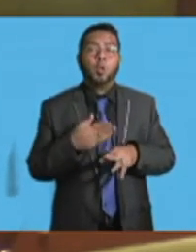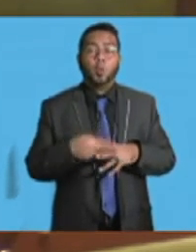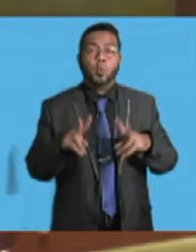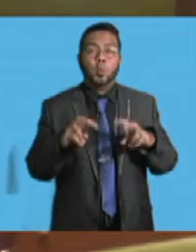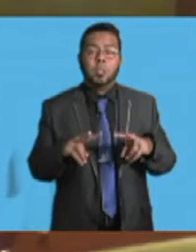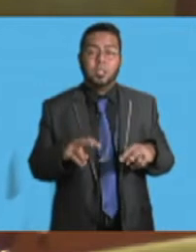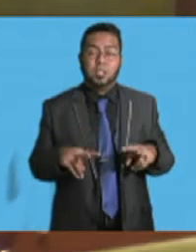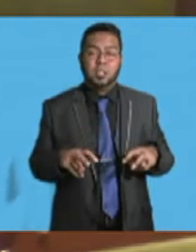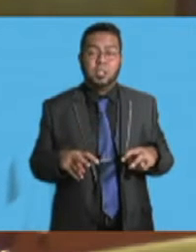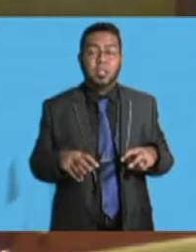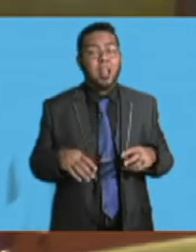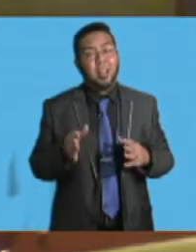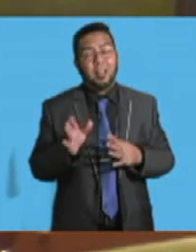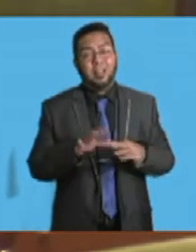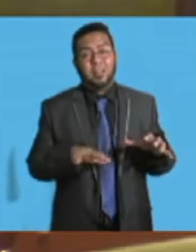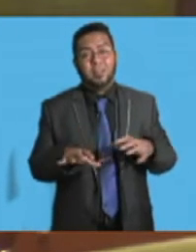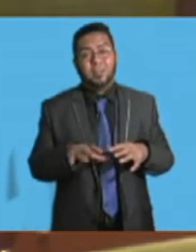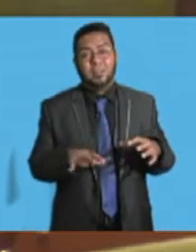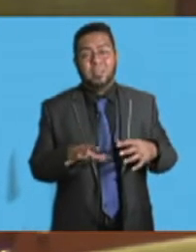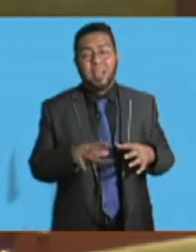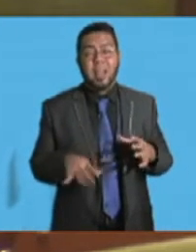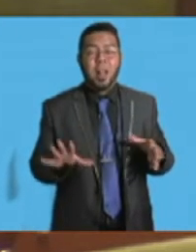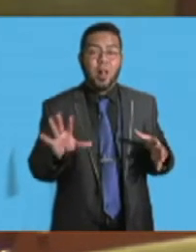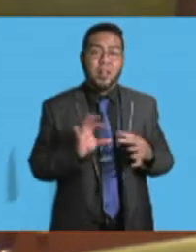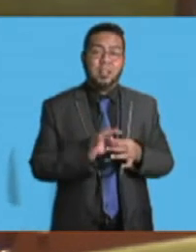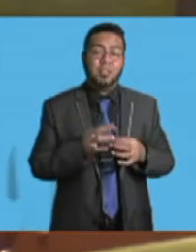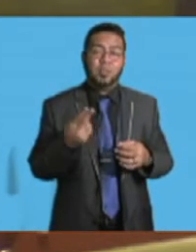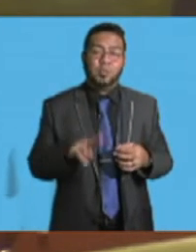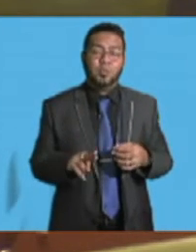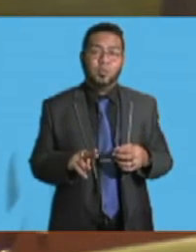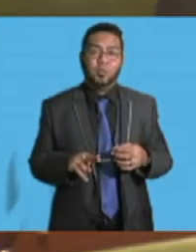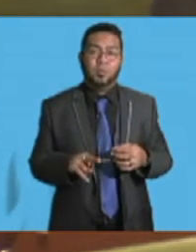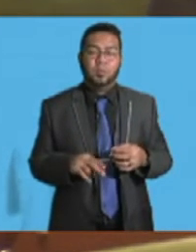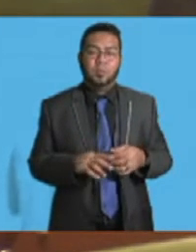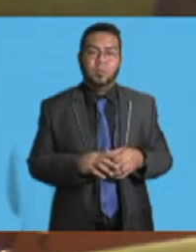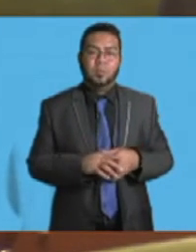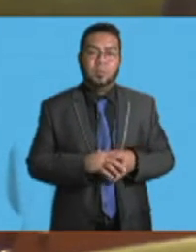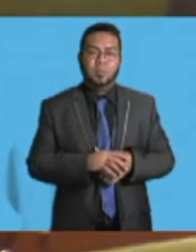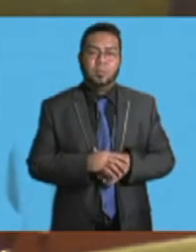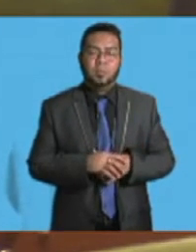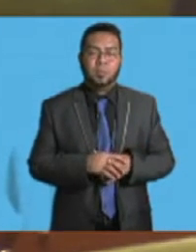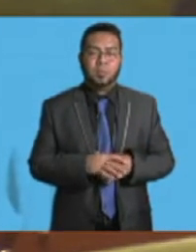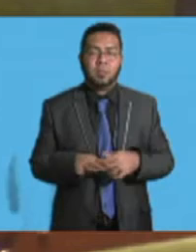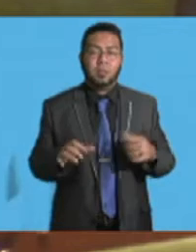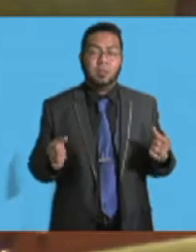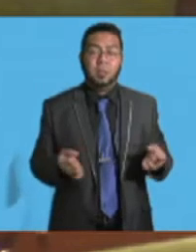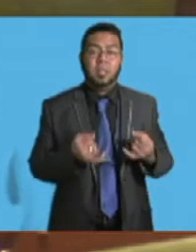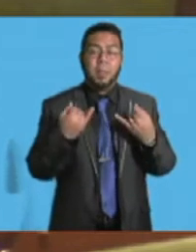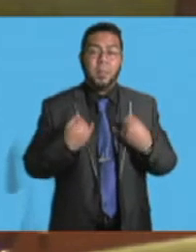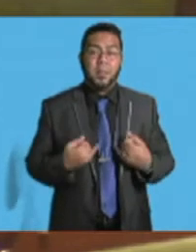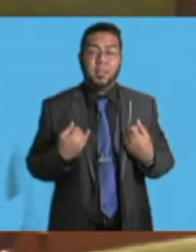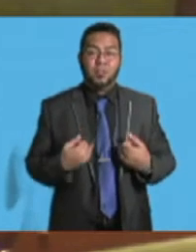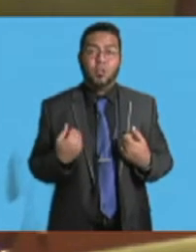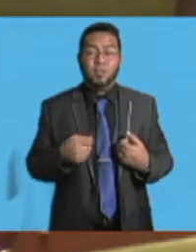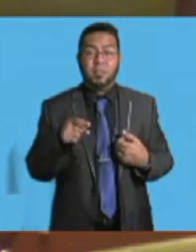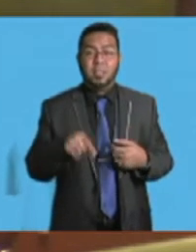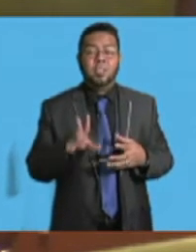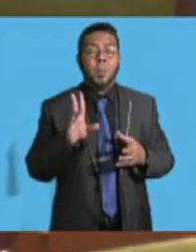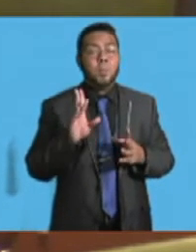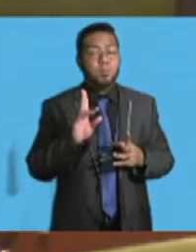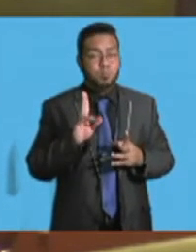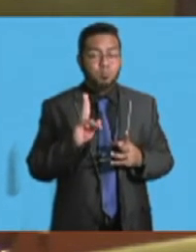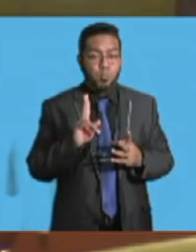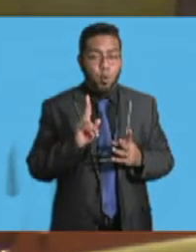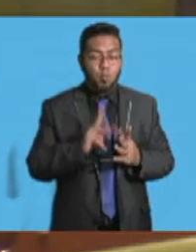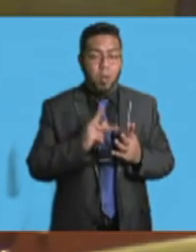land degradation activities, and our links to stakeholders. The successful implementation of these programs should lead to increased agriculture production